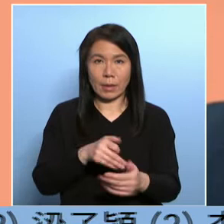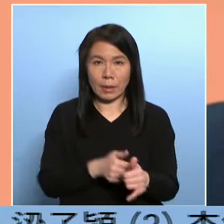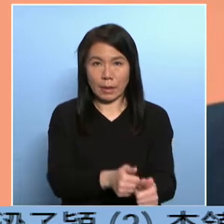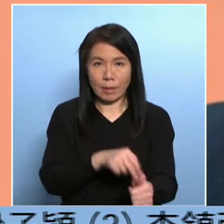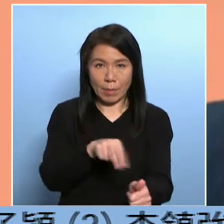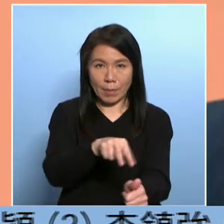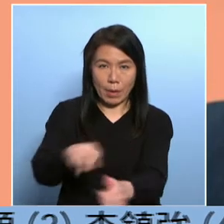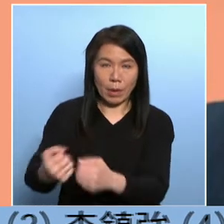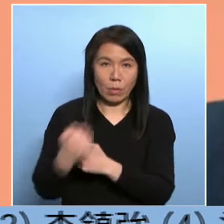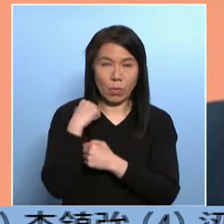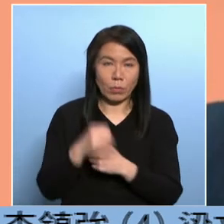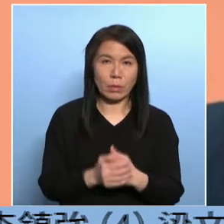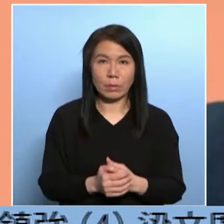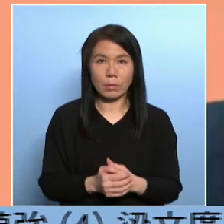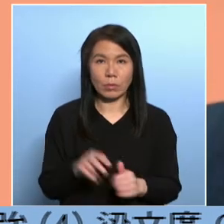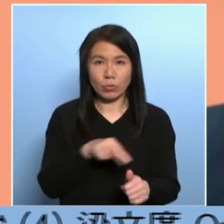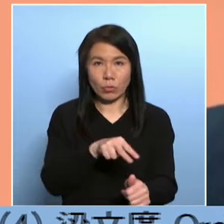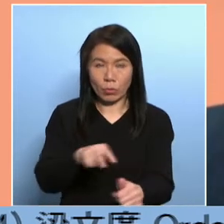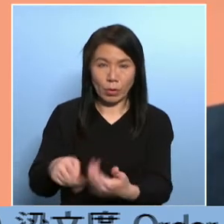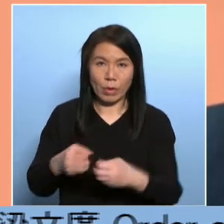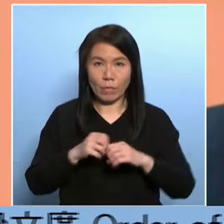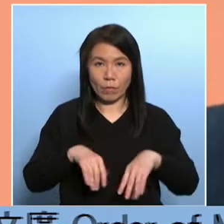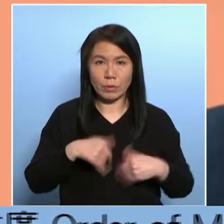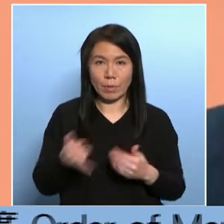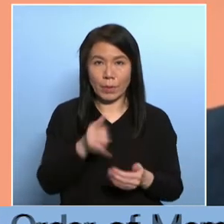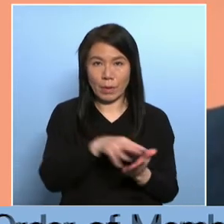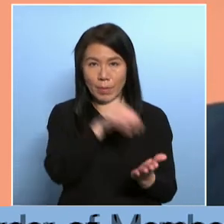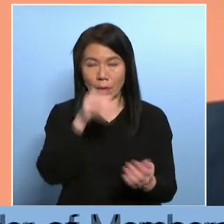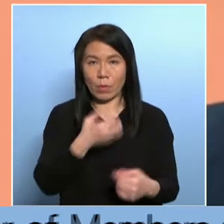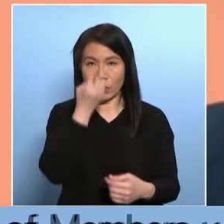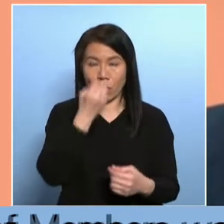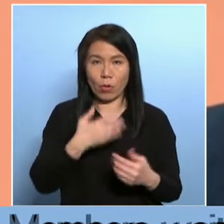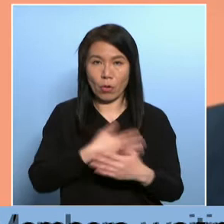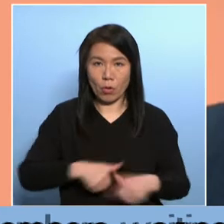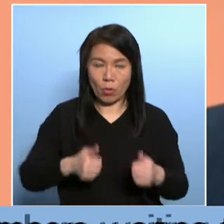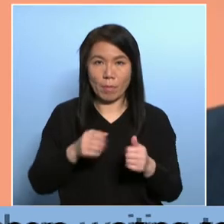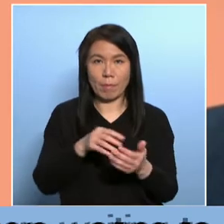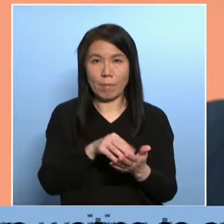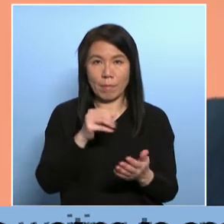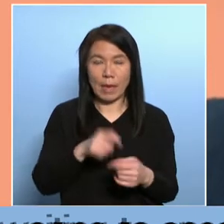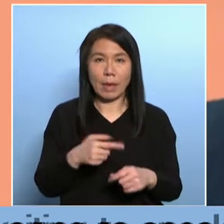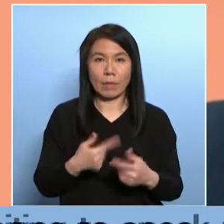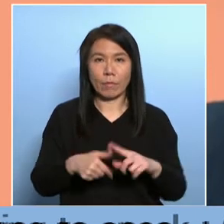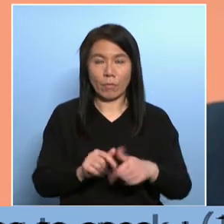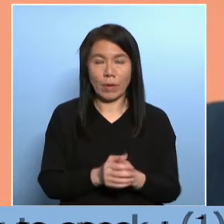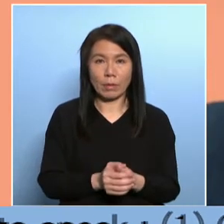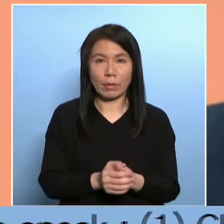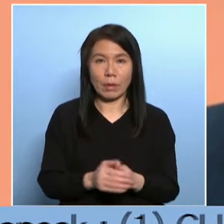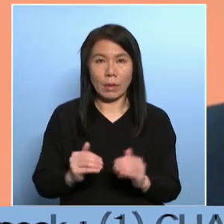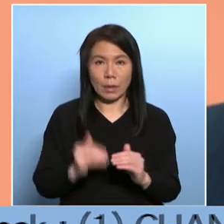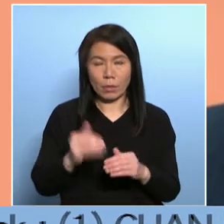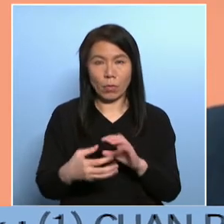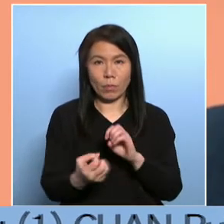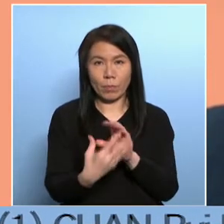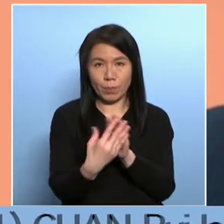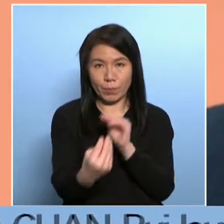implement real name registration for Leave Home Safe app, as well as add the tracking function for Leave Home Safe